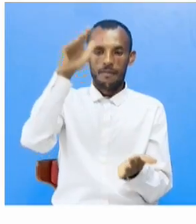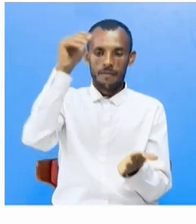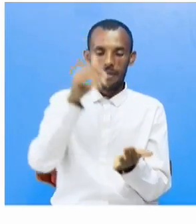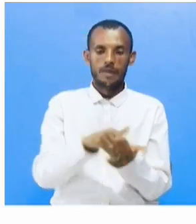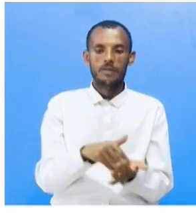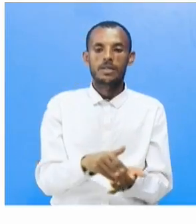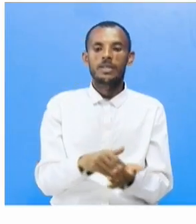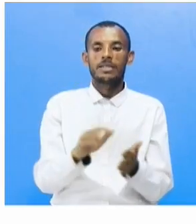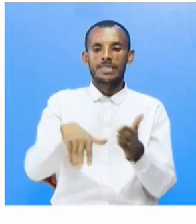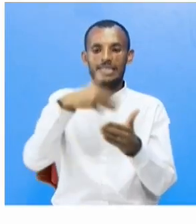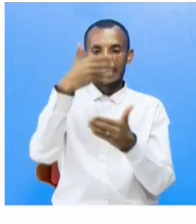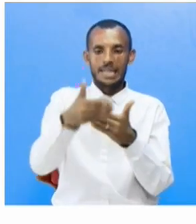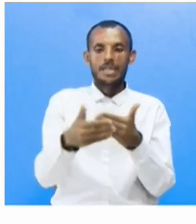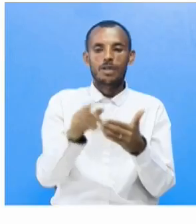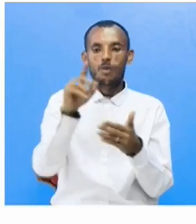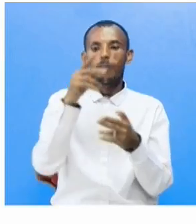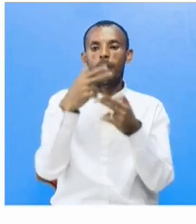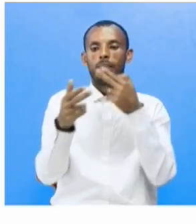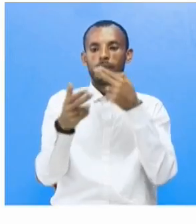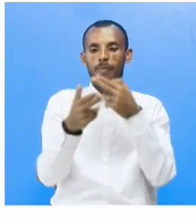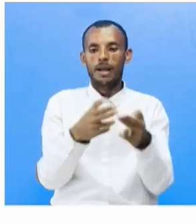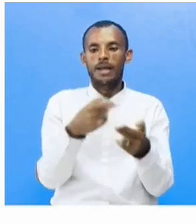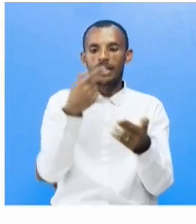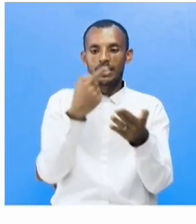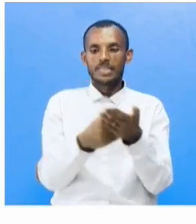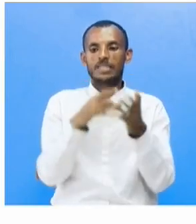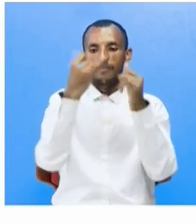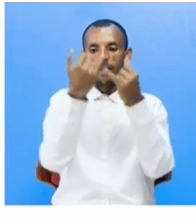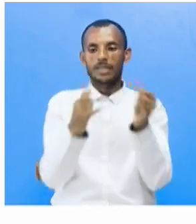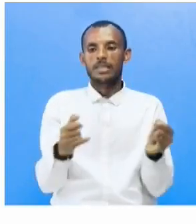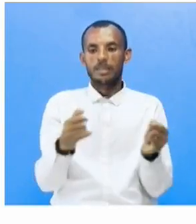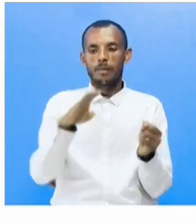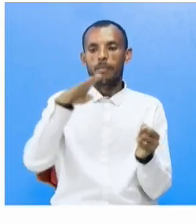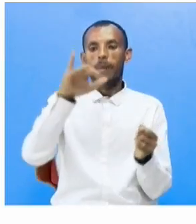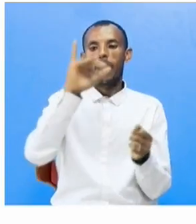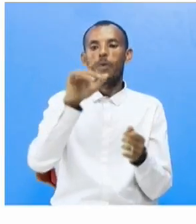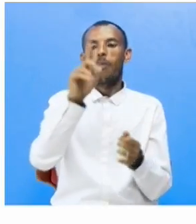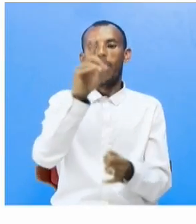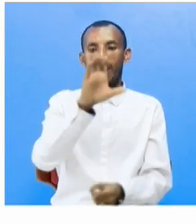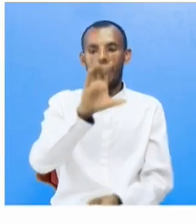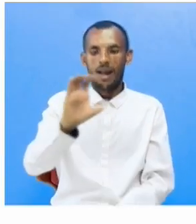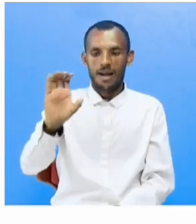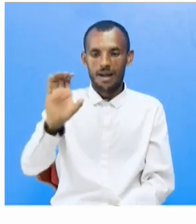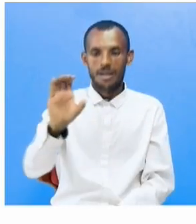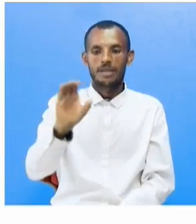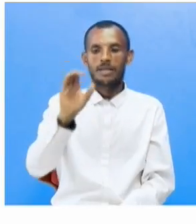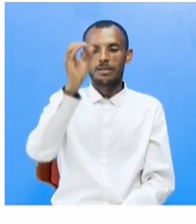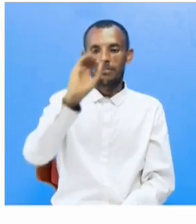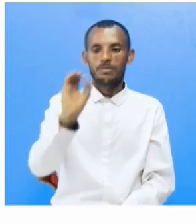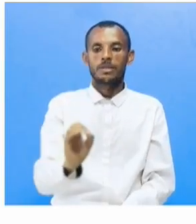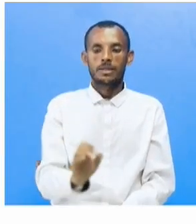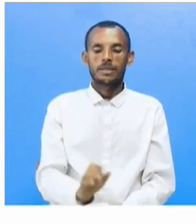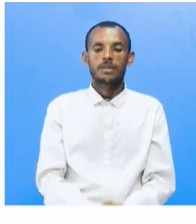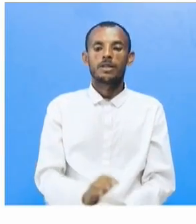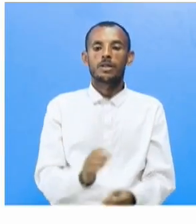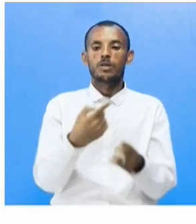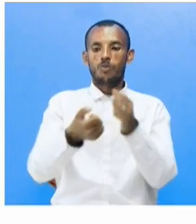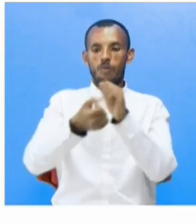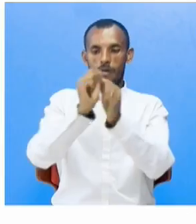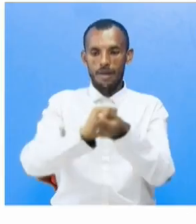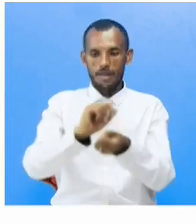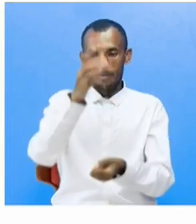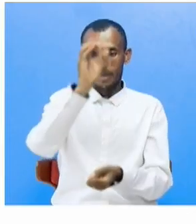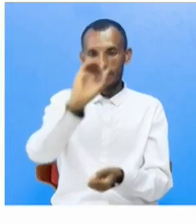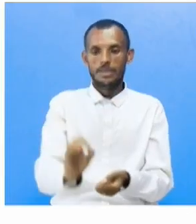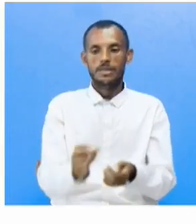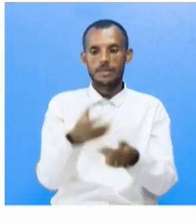25,000, and then you multiply this fraction by 100% to convert it into percent. Therefore, multiply